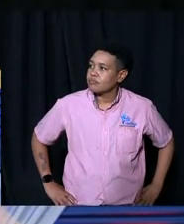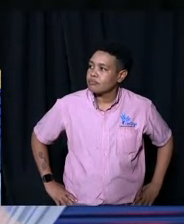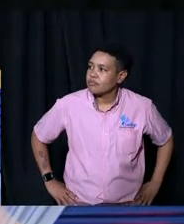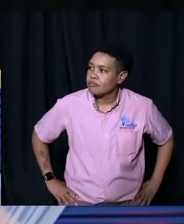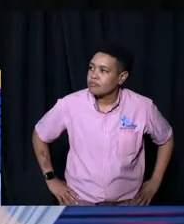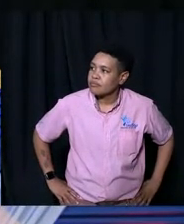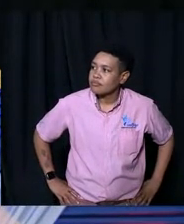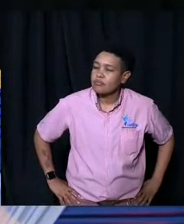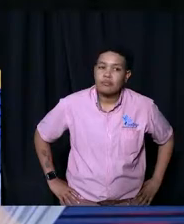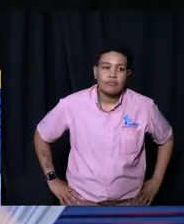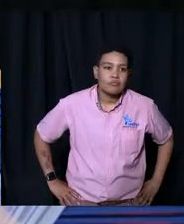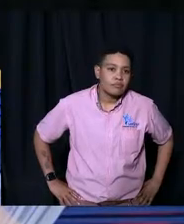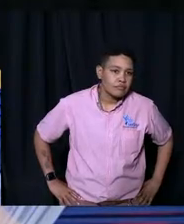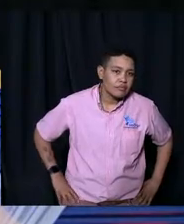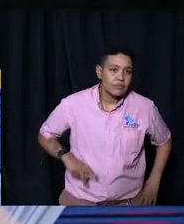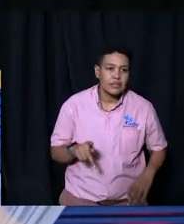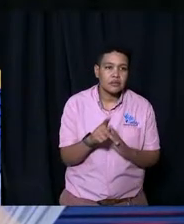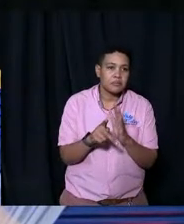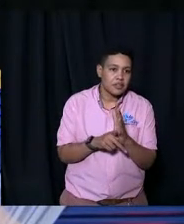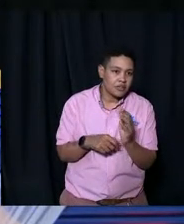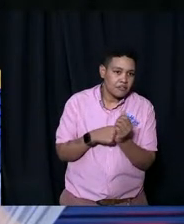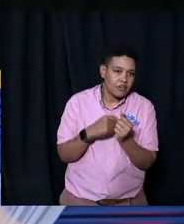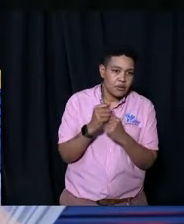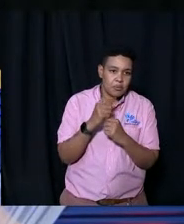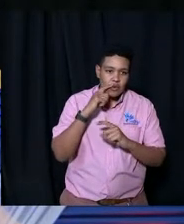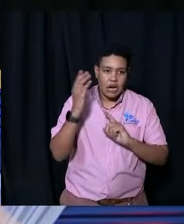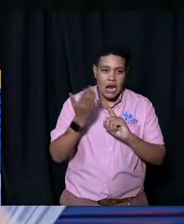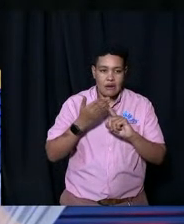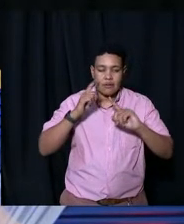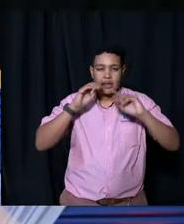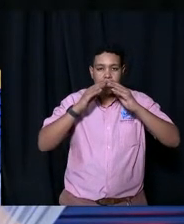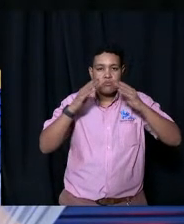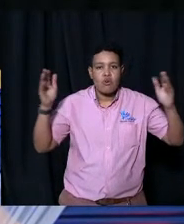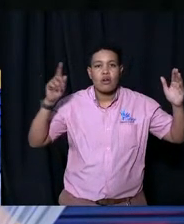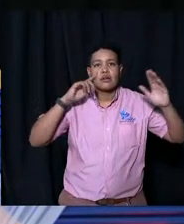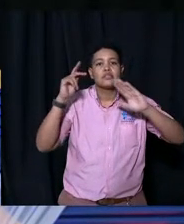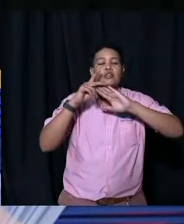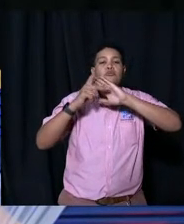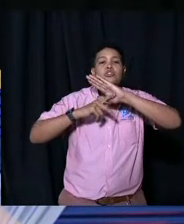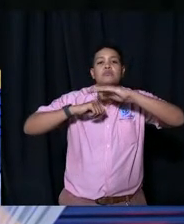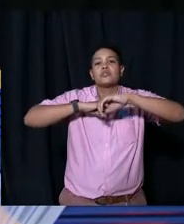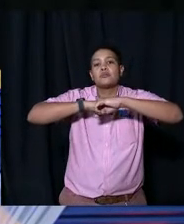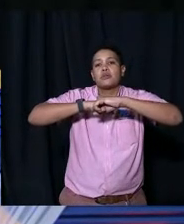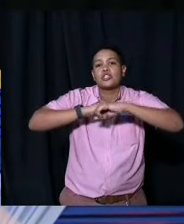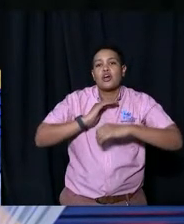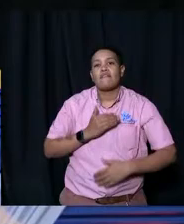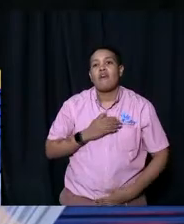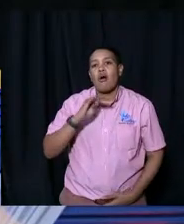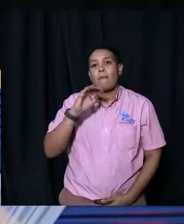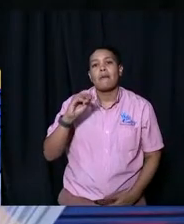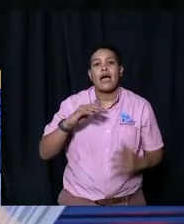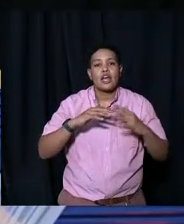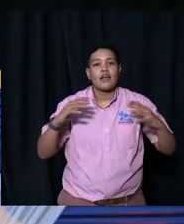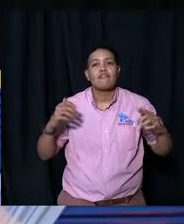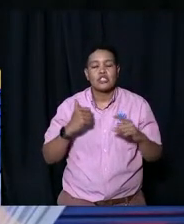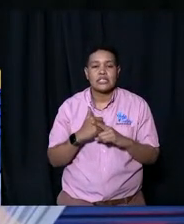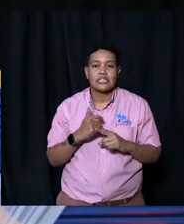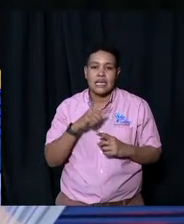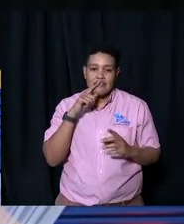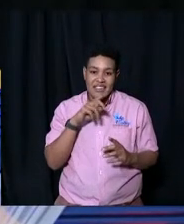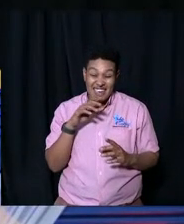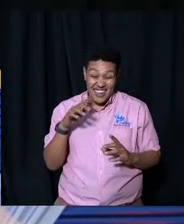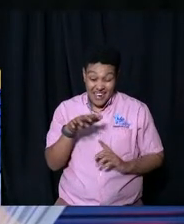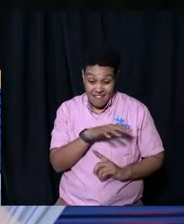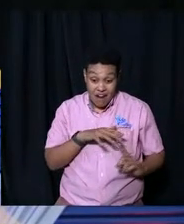This policy framework advocates broadly as a principle the protection of our biodiversity and environmental